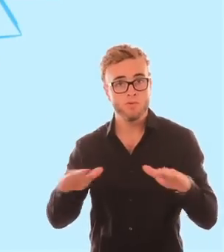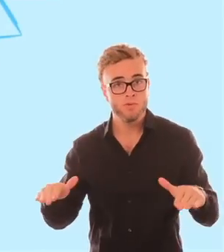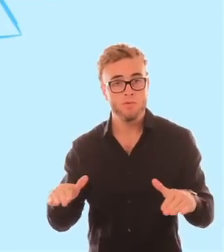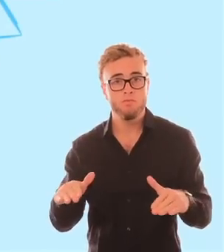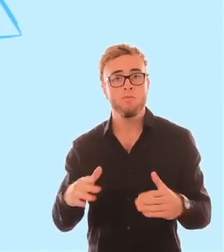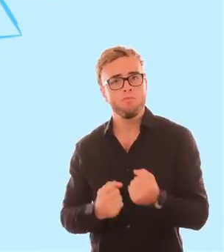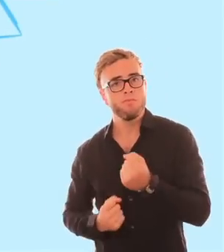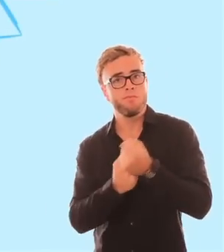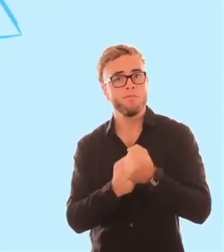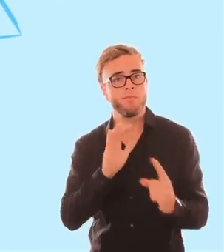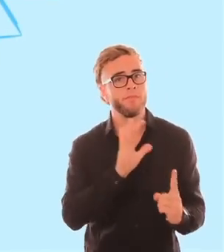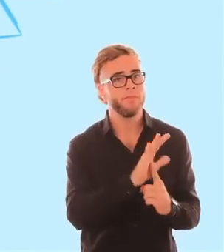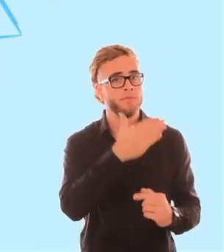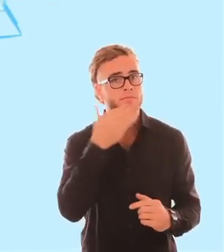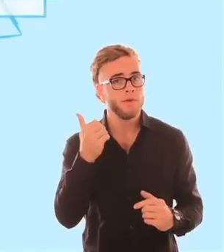children,